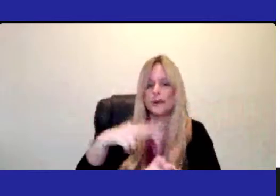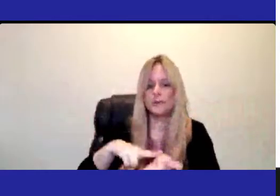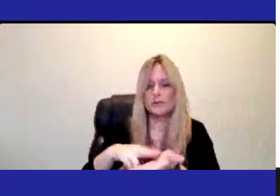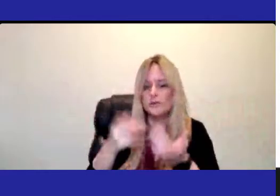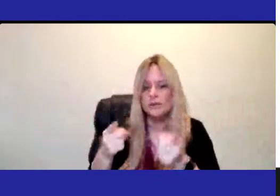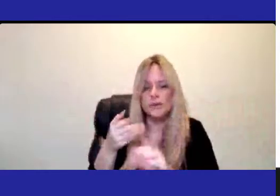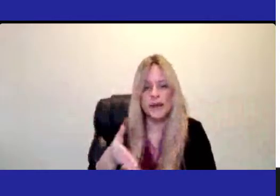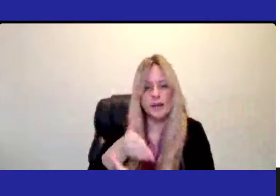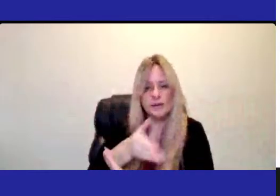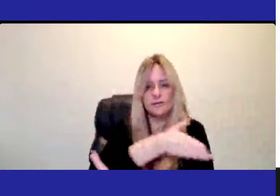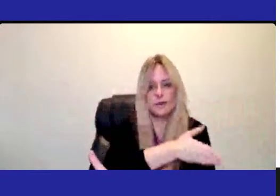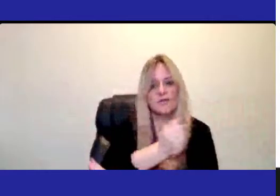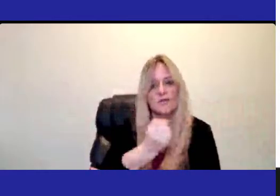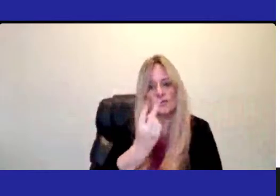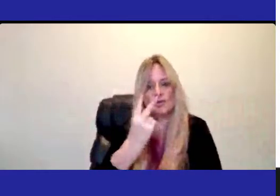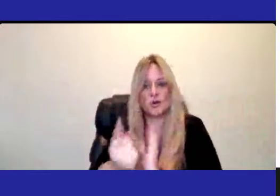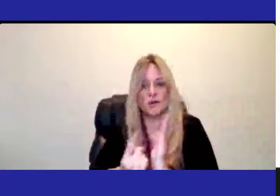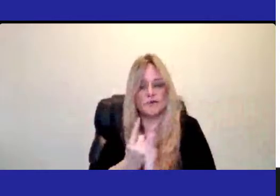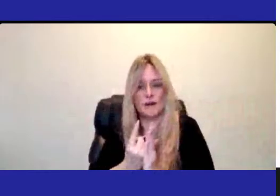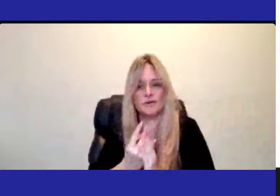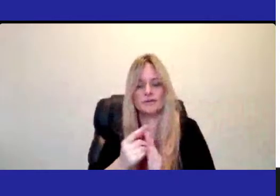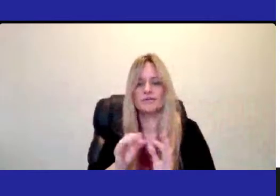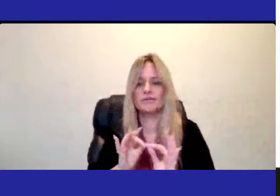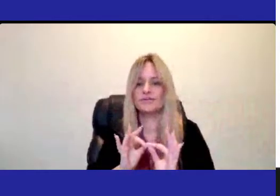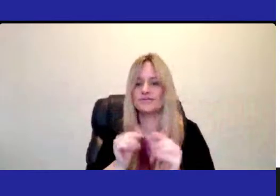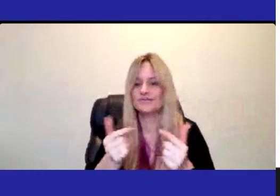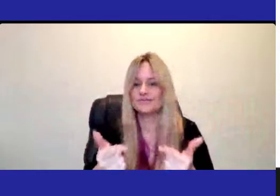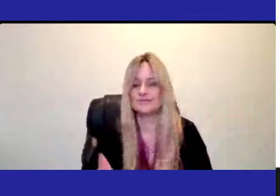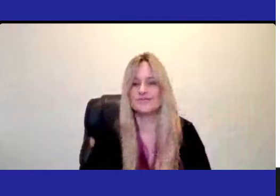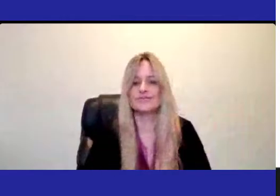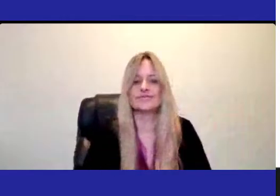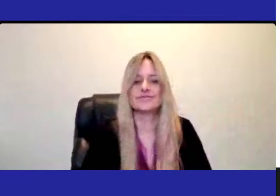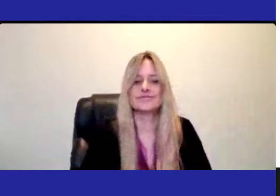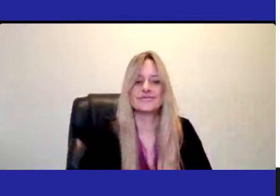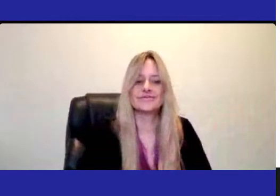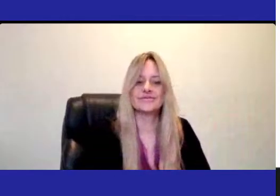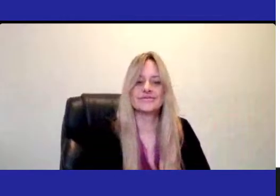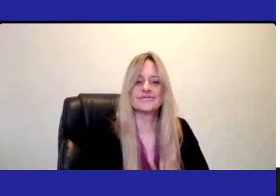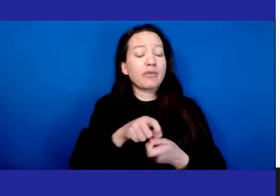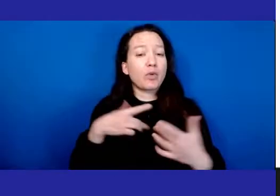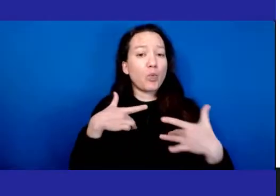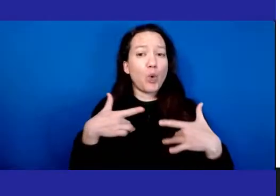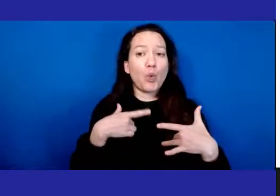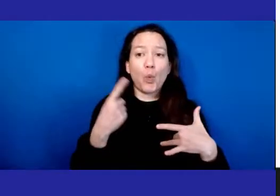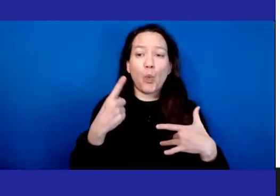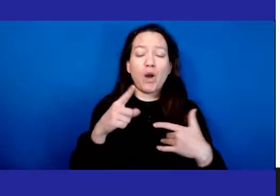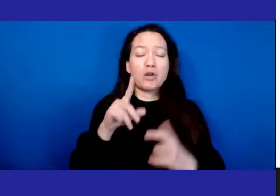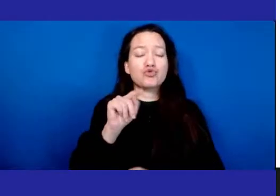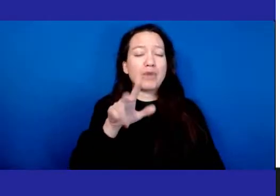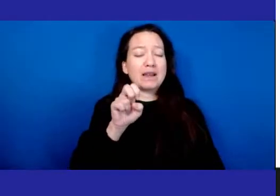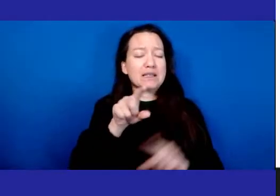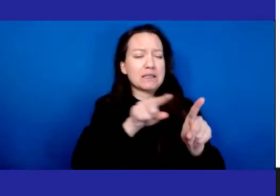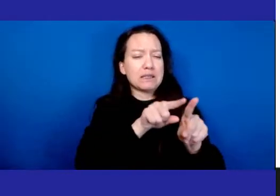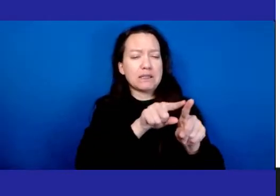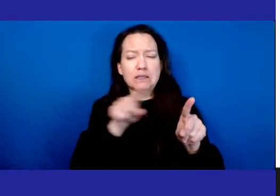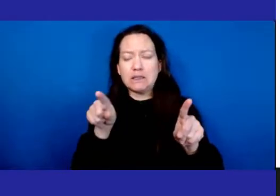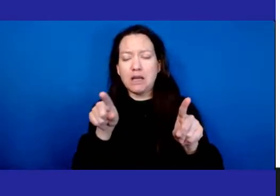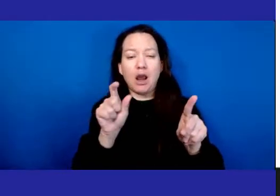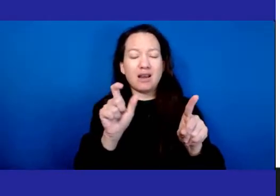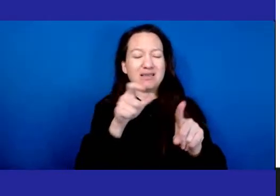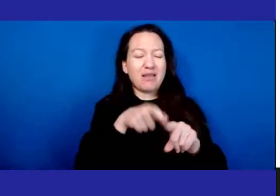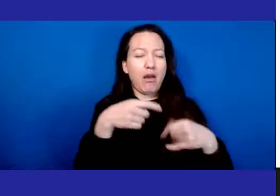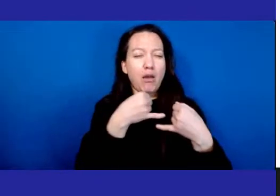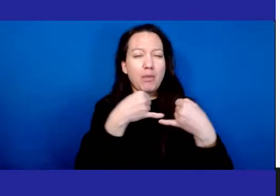past 12 hours. If you were worried about a specific area of the tracing, you can take that